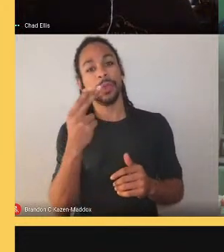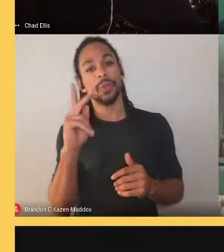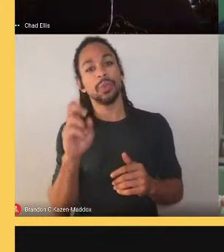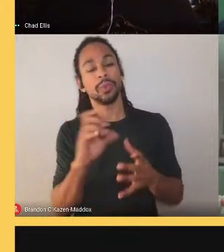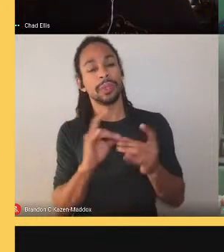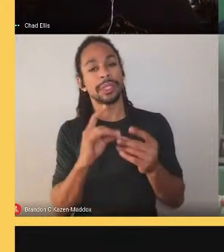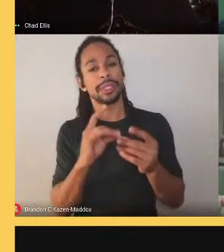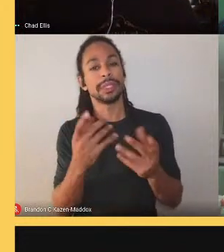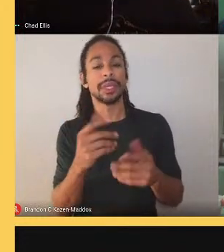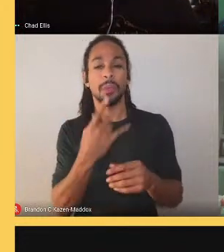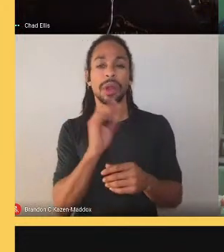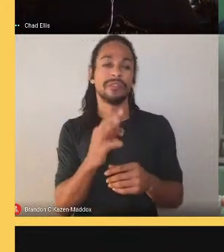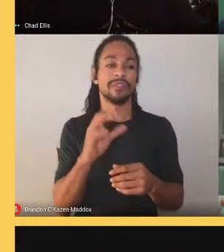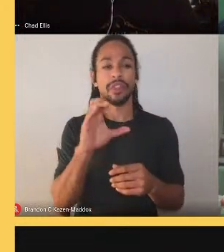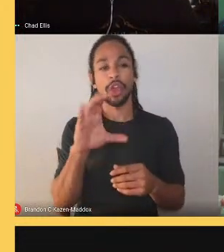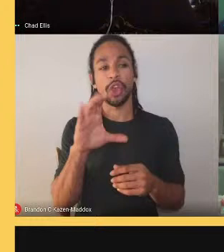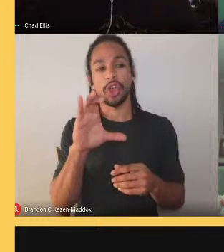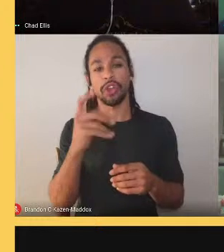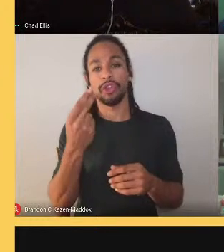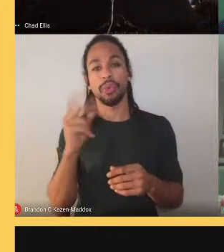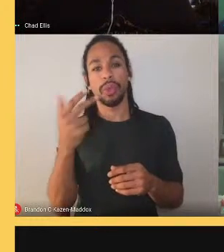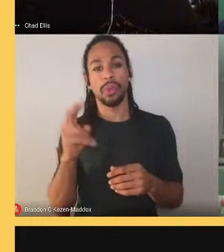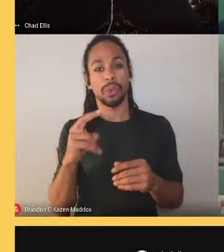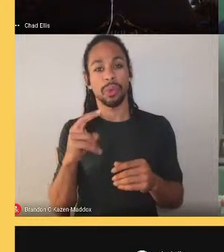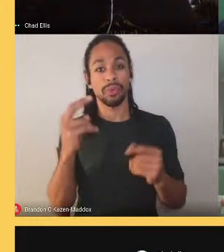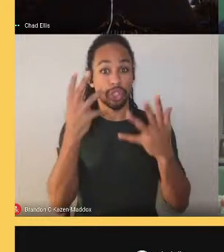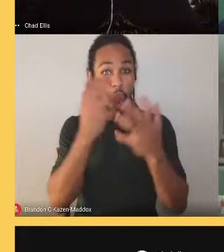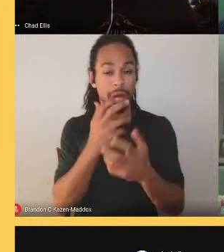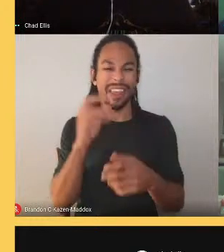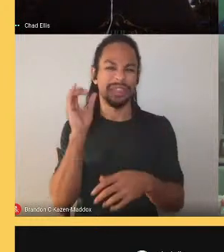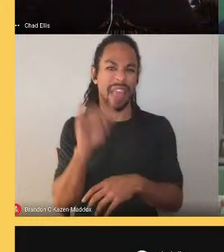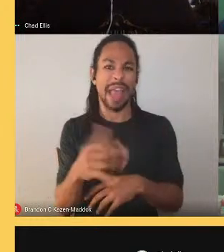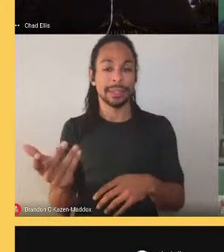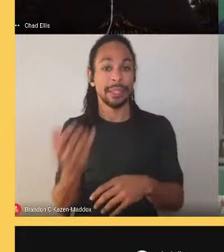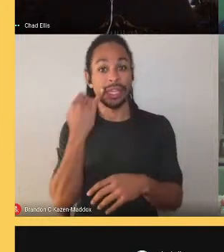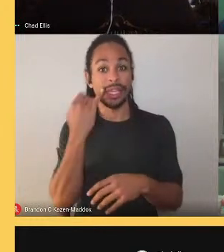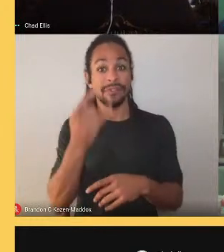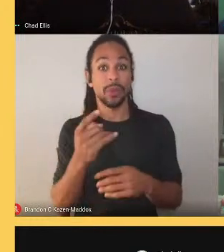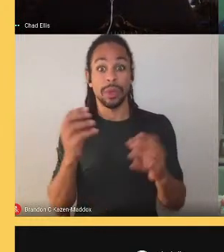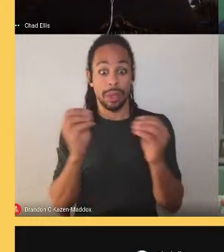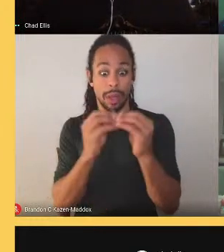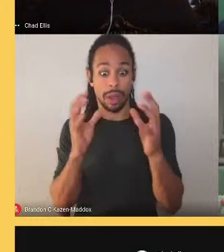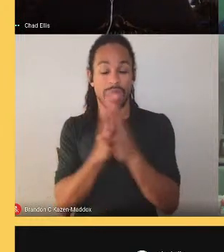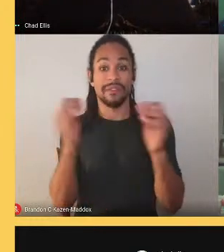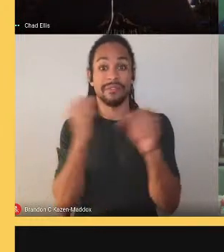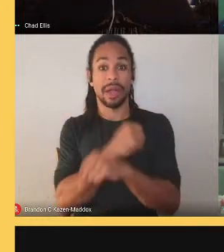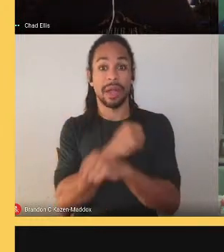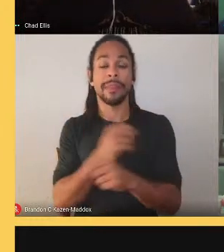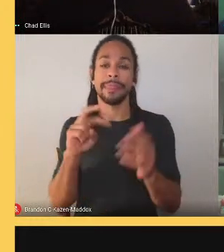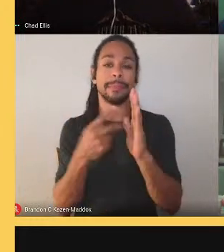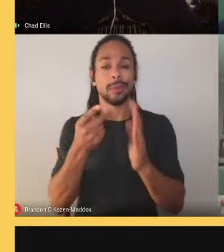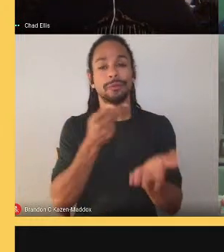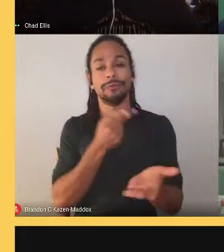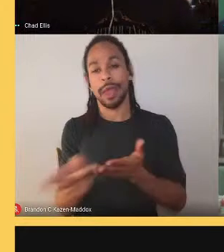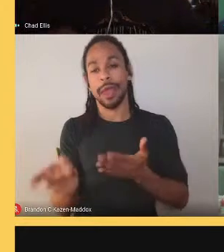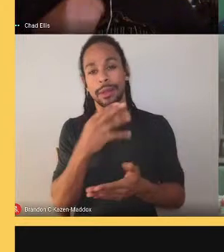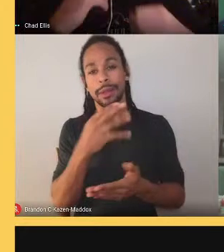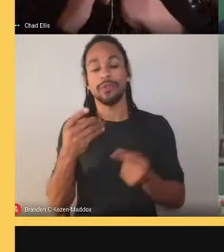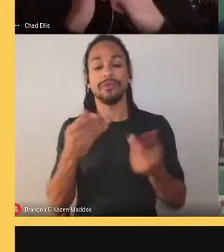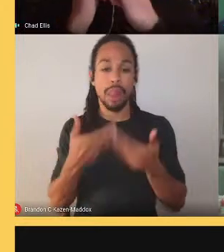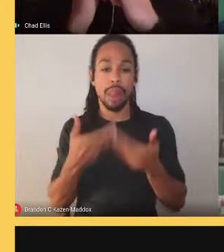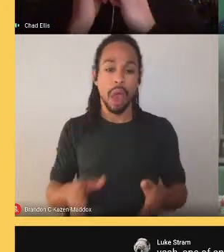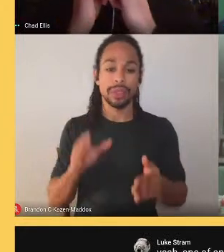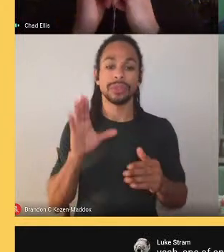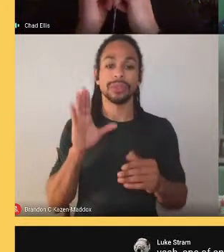Dark, basically is literally that. If you get in combat, that is a failure state and you have just lost the adventure. That's fascinating. I have one